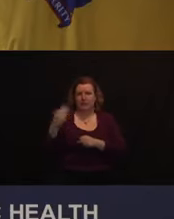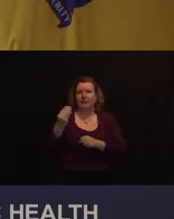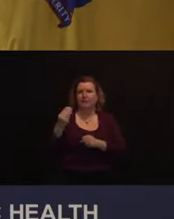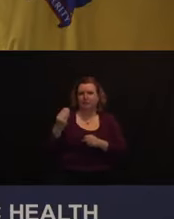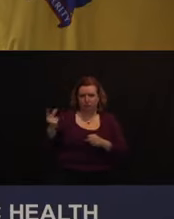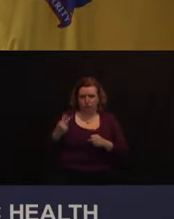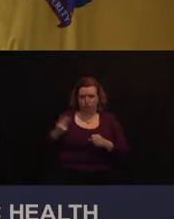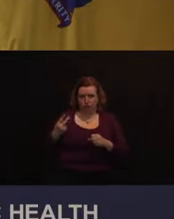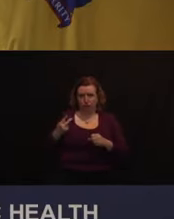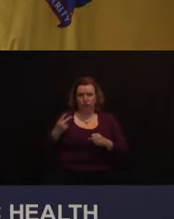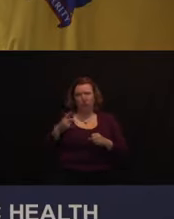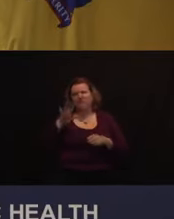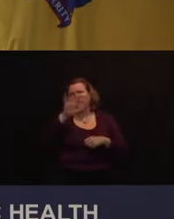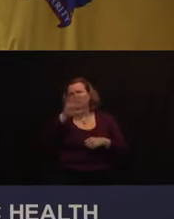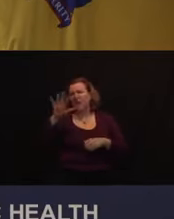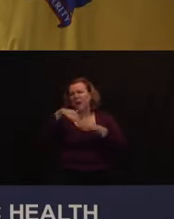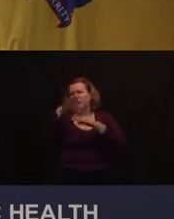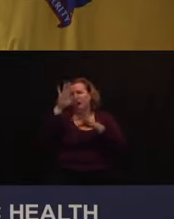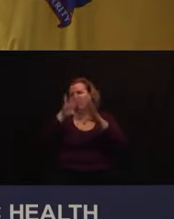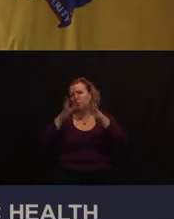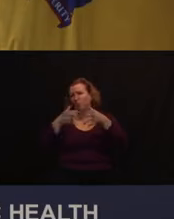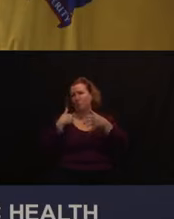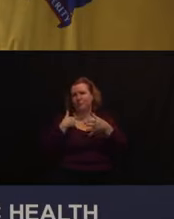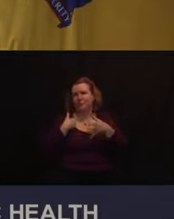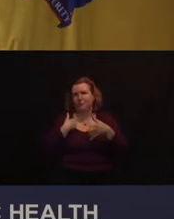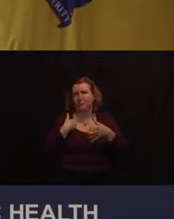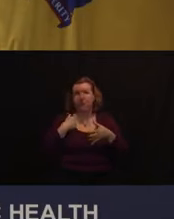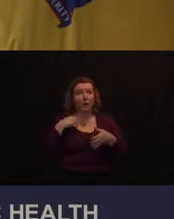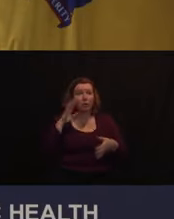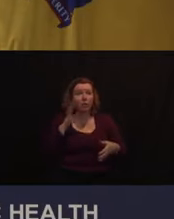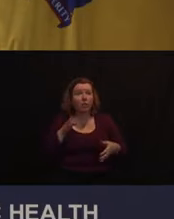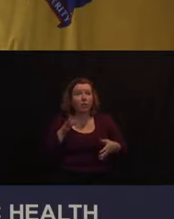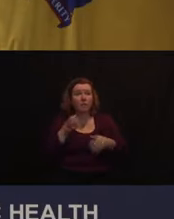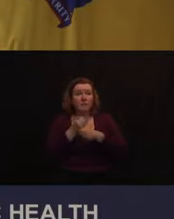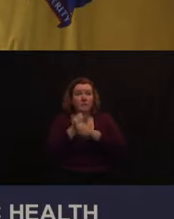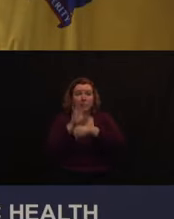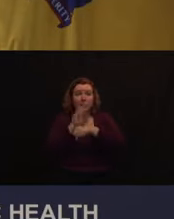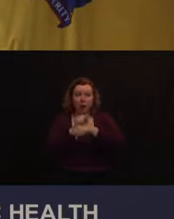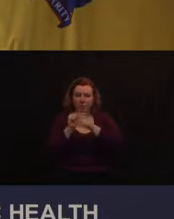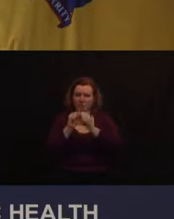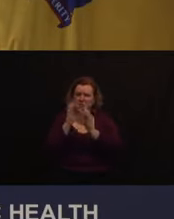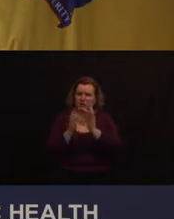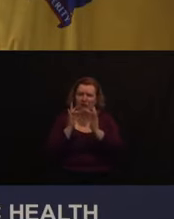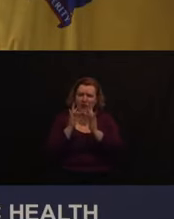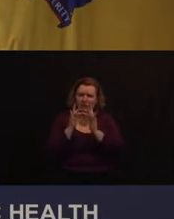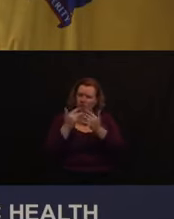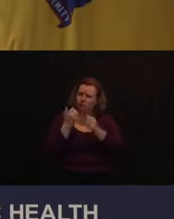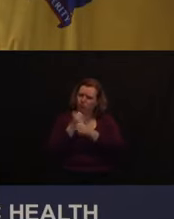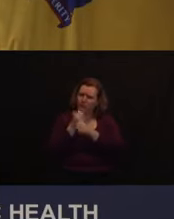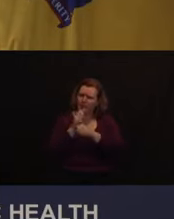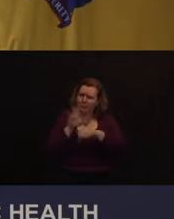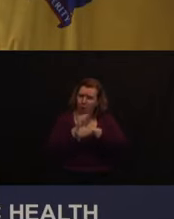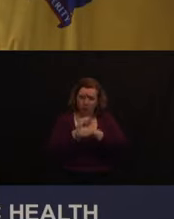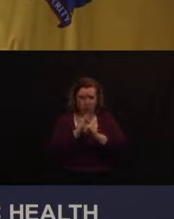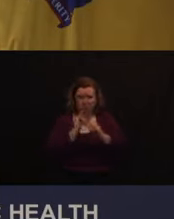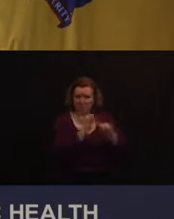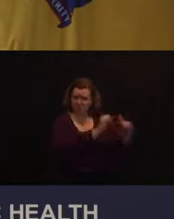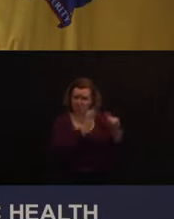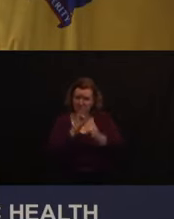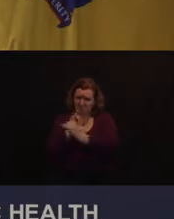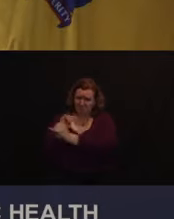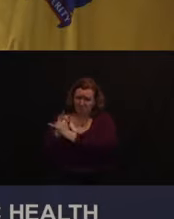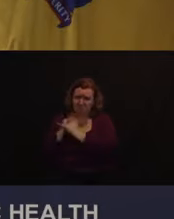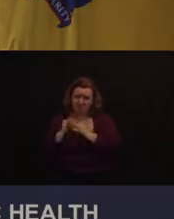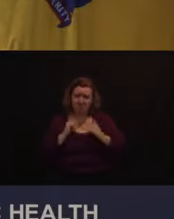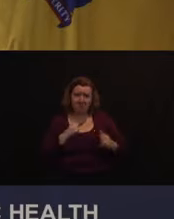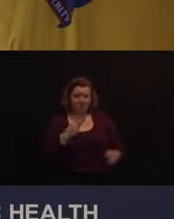and up category. We'll go online just like everyone else is doing, and we'll try to get our appointment. I think your question was, is the